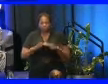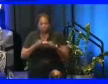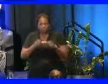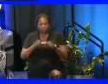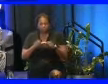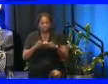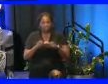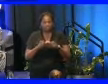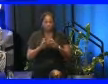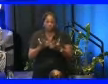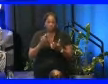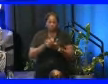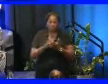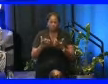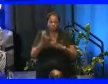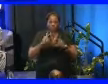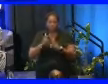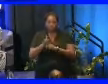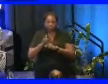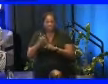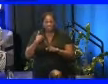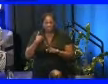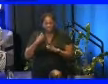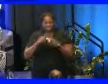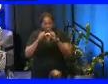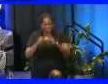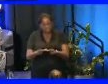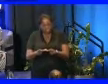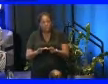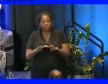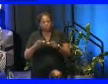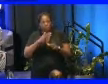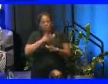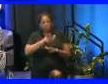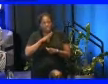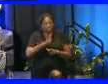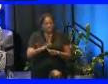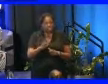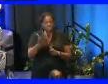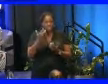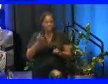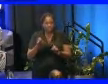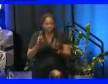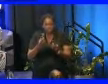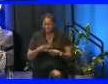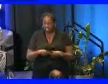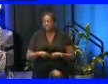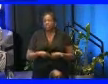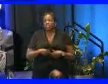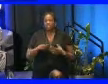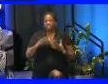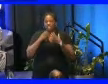that's what we look for. We look for the people that have the unconditional compassion and empathy and, you know,